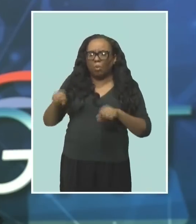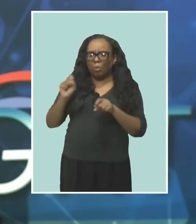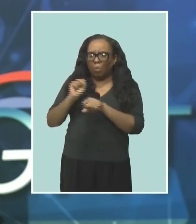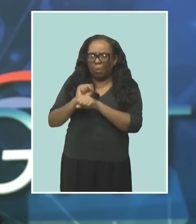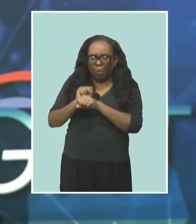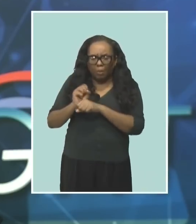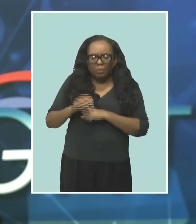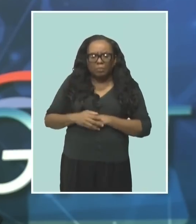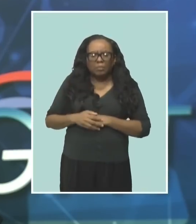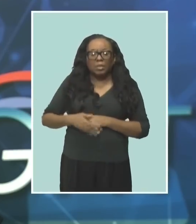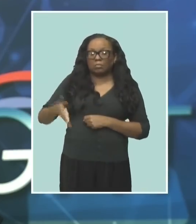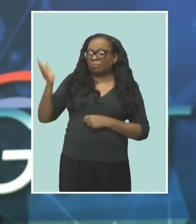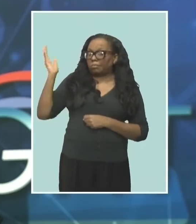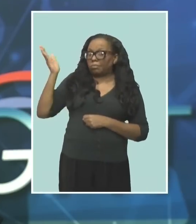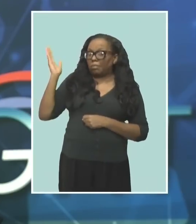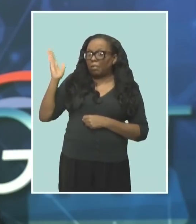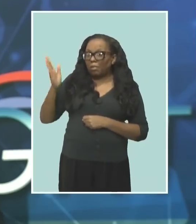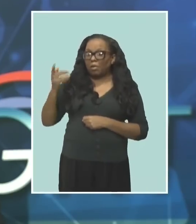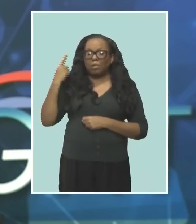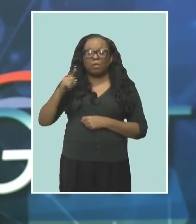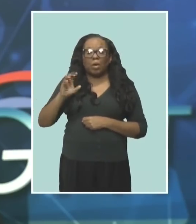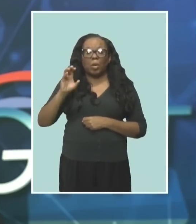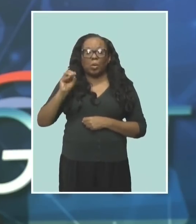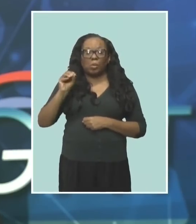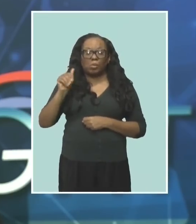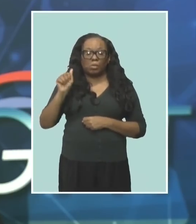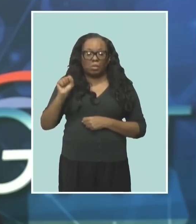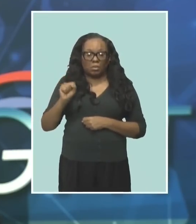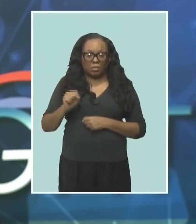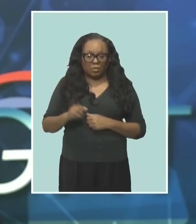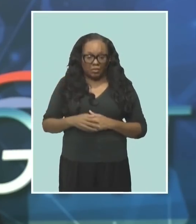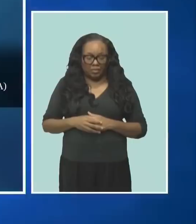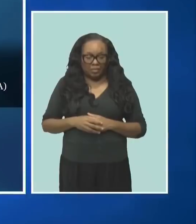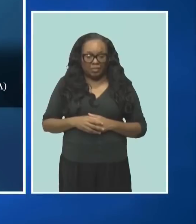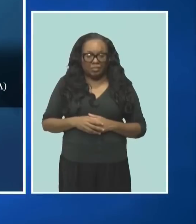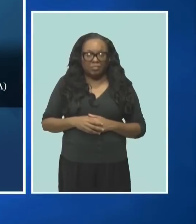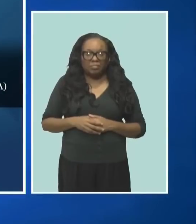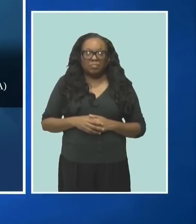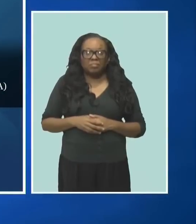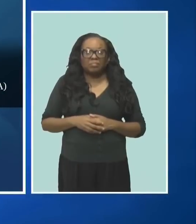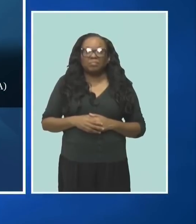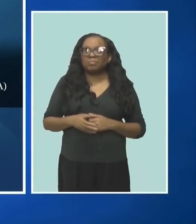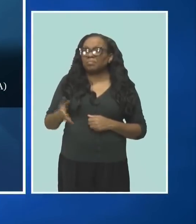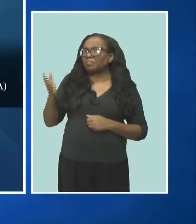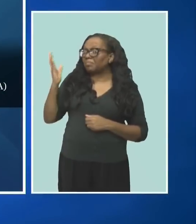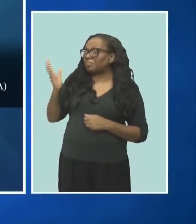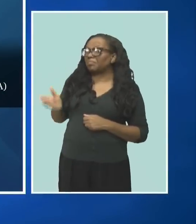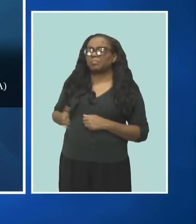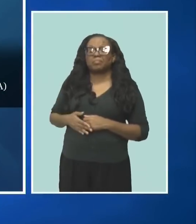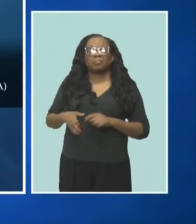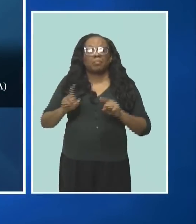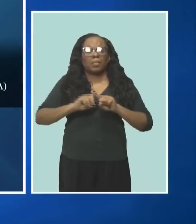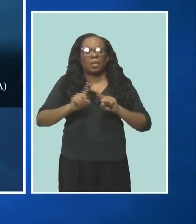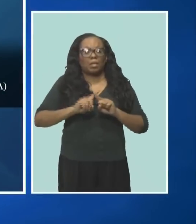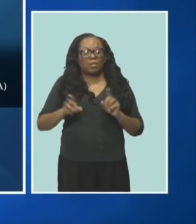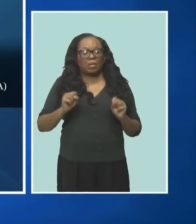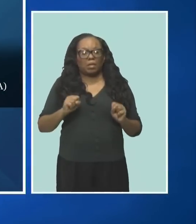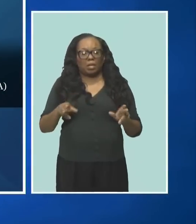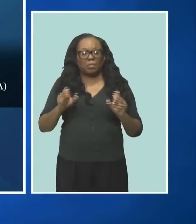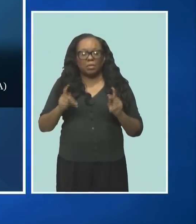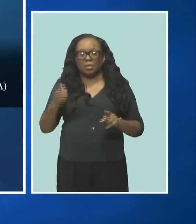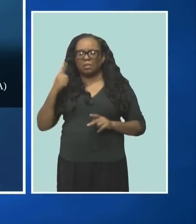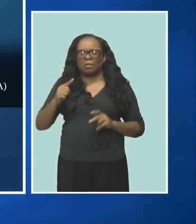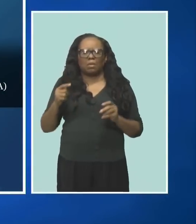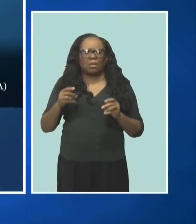views known in an address at the Organization of American States. As opportunities to really bring in large